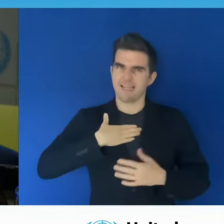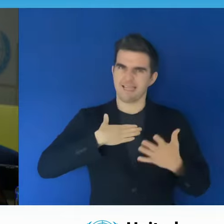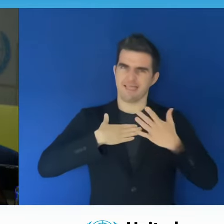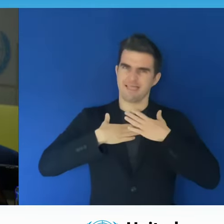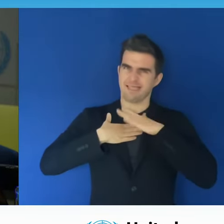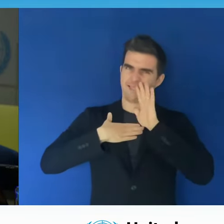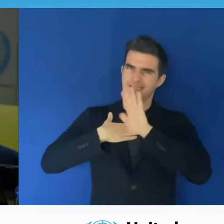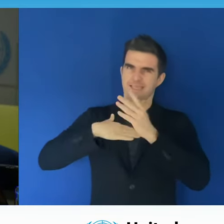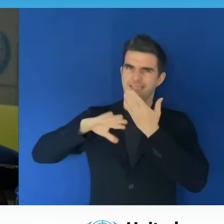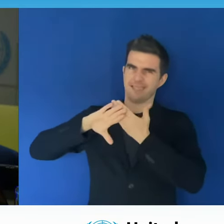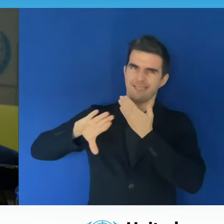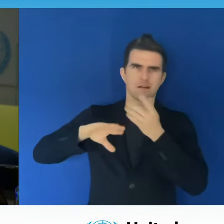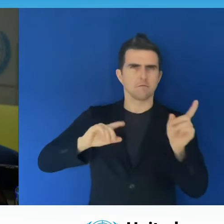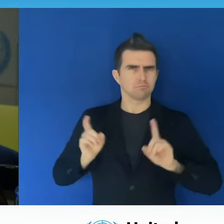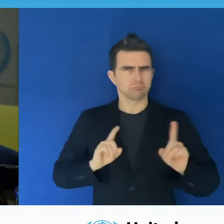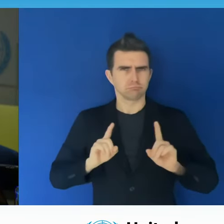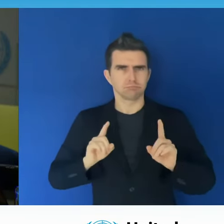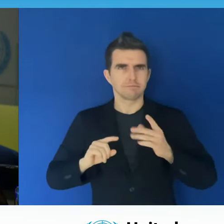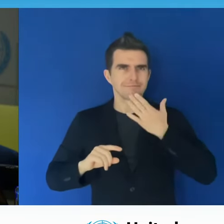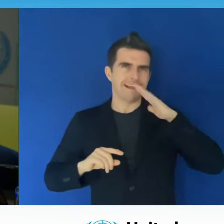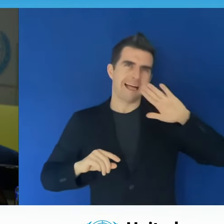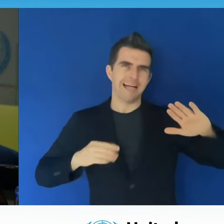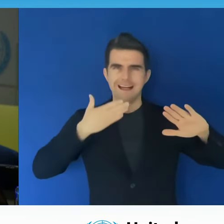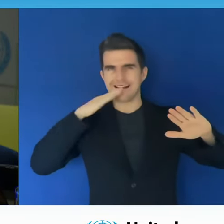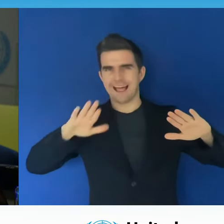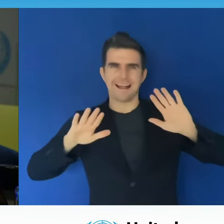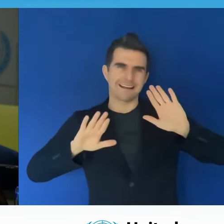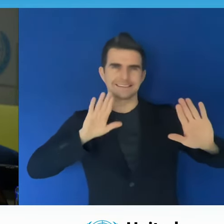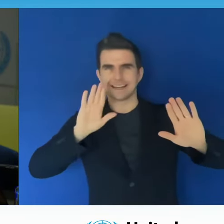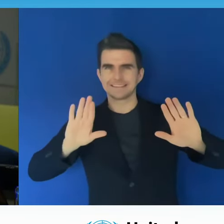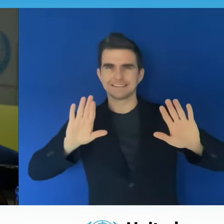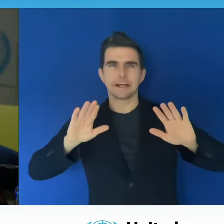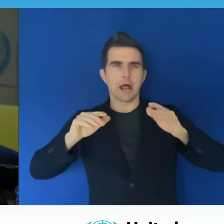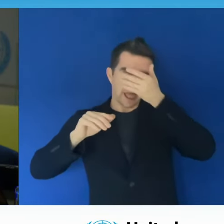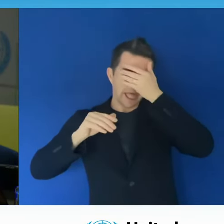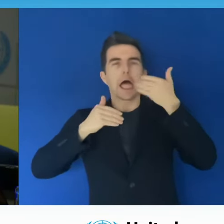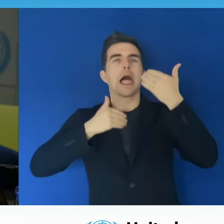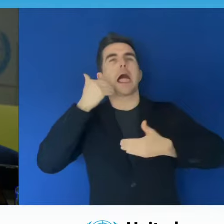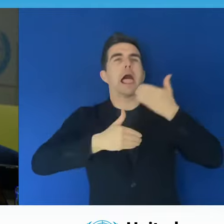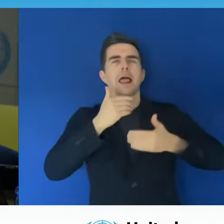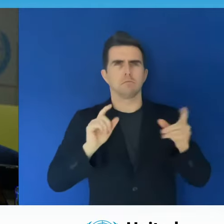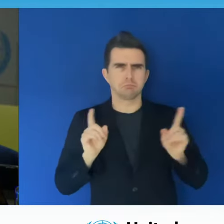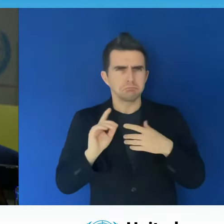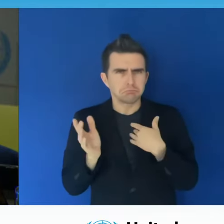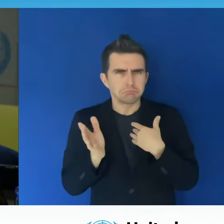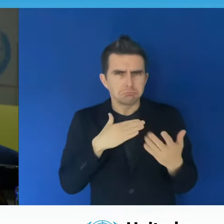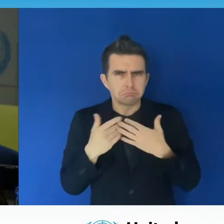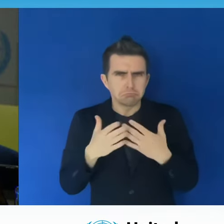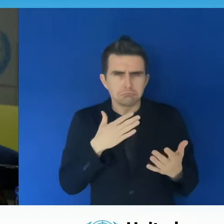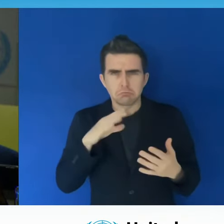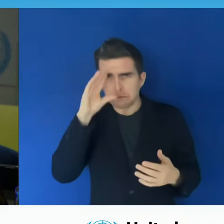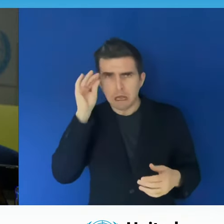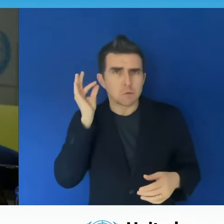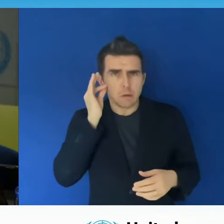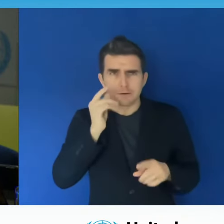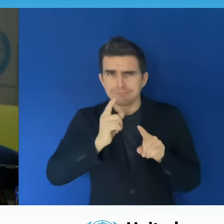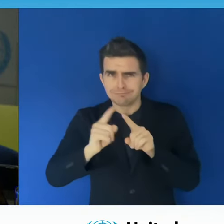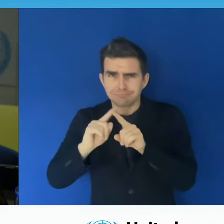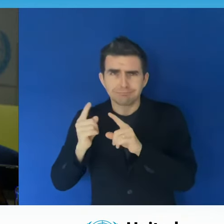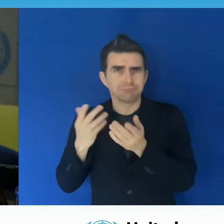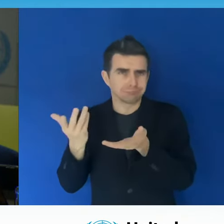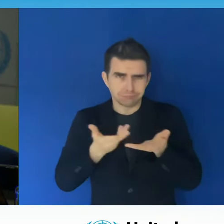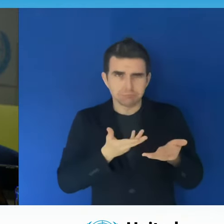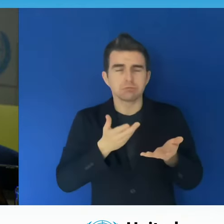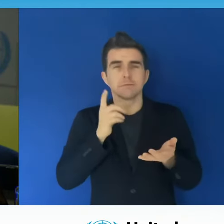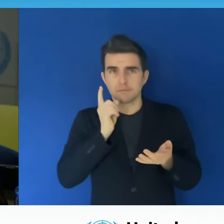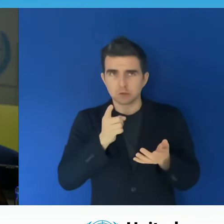on experiences. Second, obviously, companies must commit to equal pay, and there are countries like Iceland who have implemented